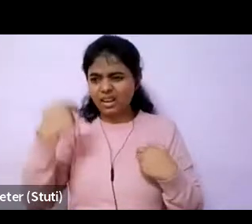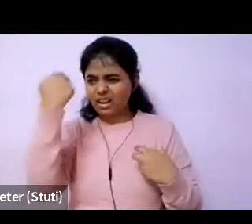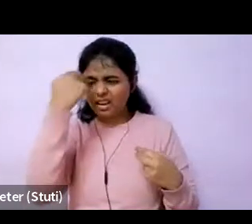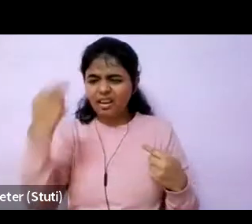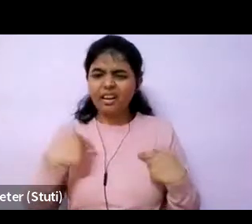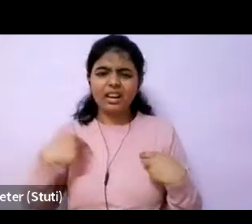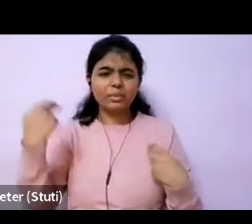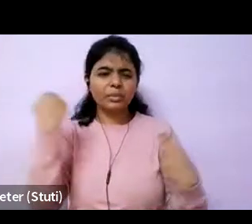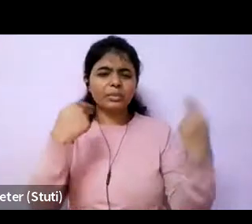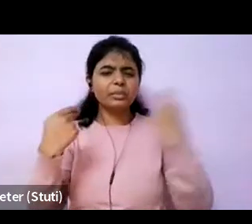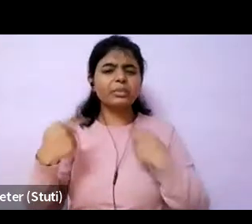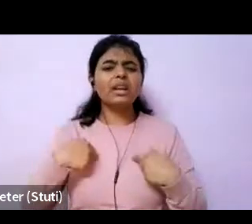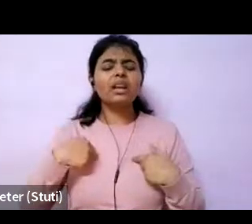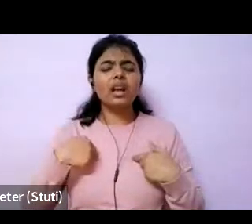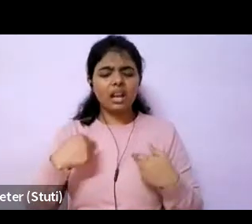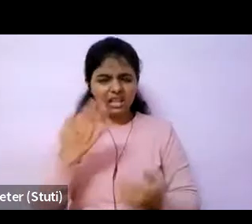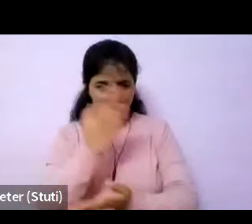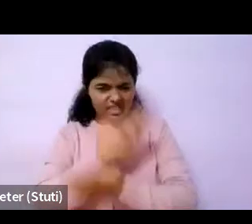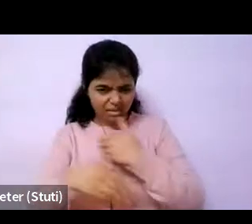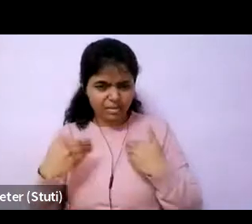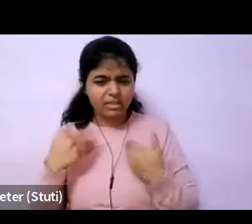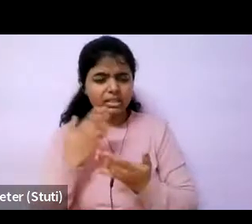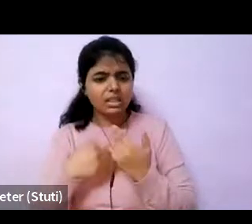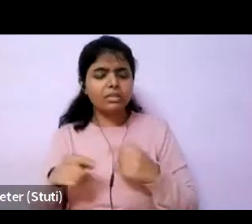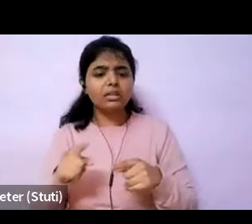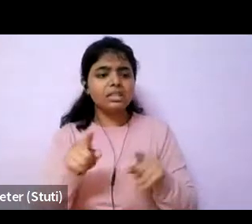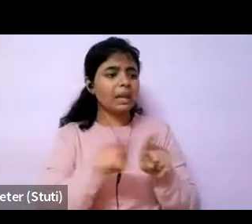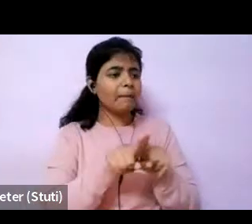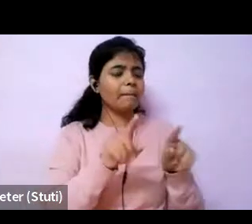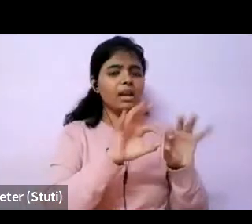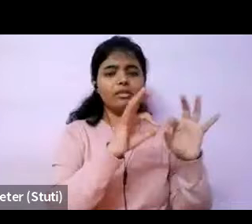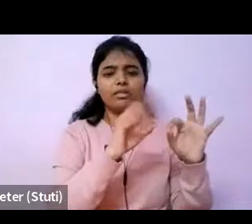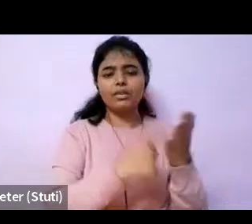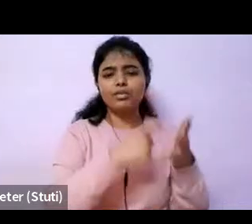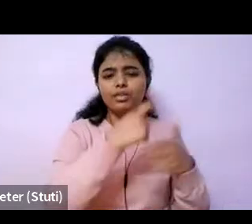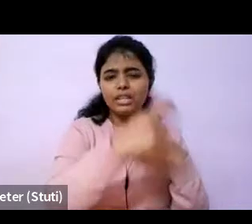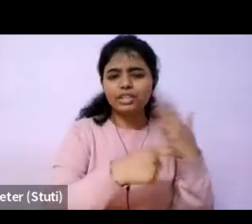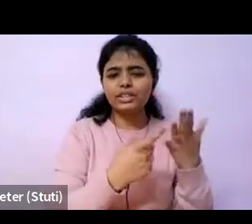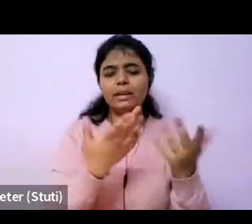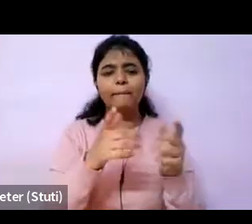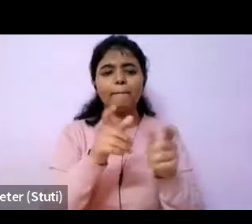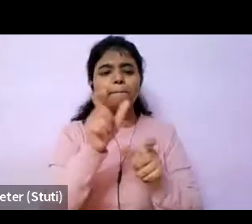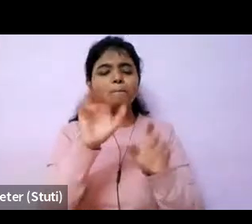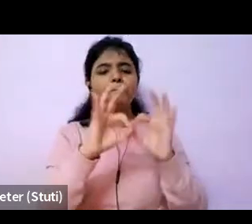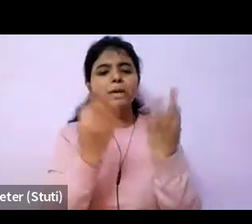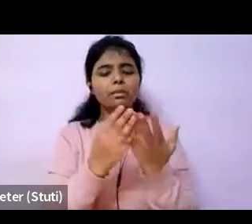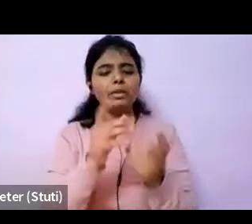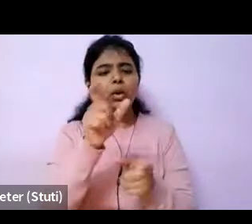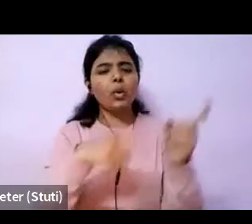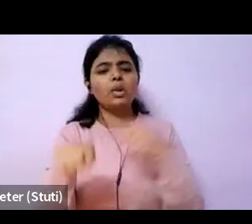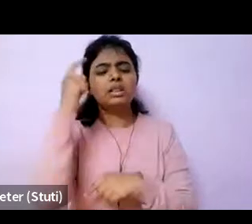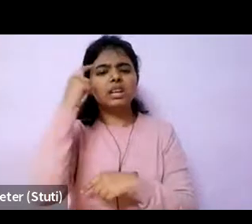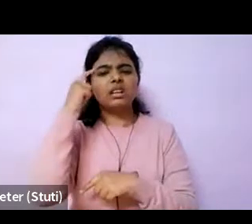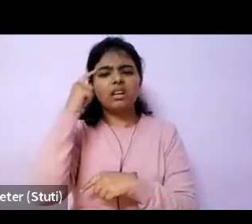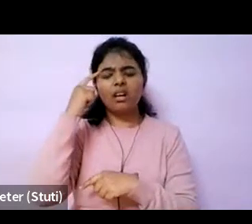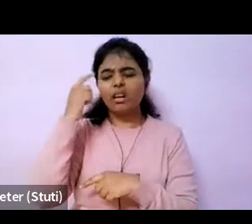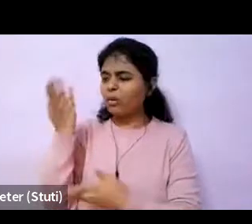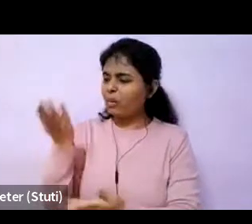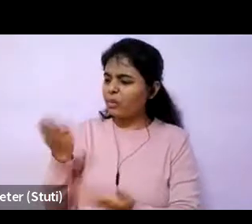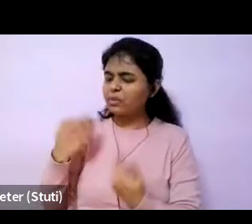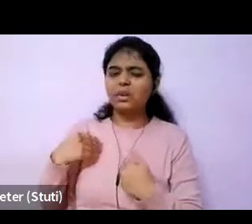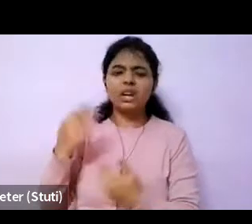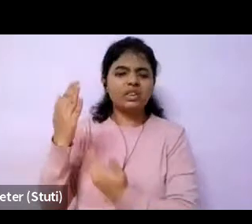the trauma of the family and the relatives? How do you think the child, sort of kind